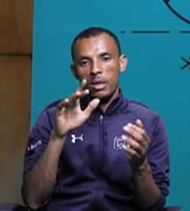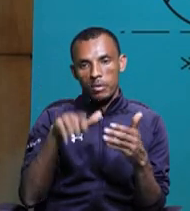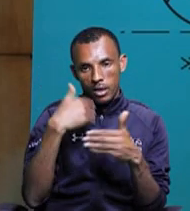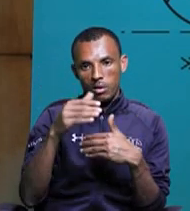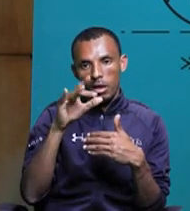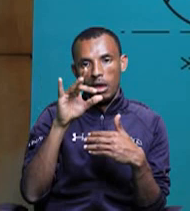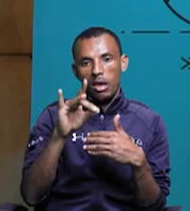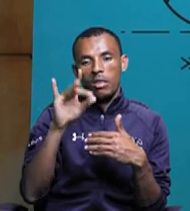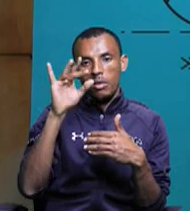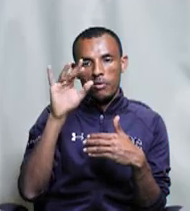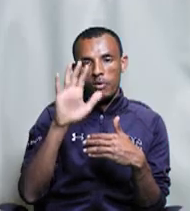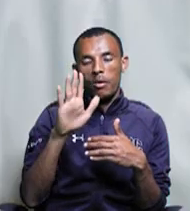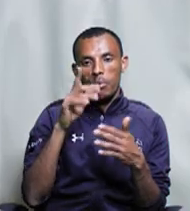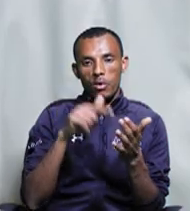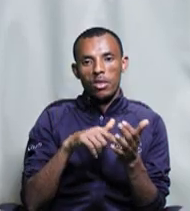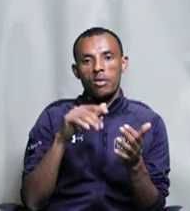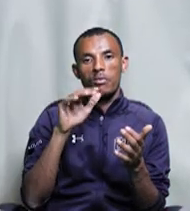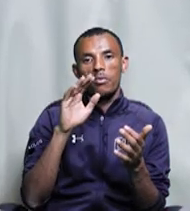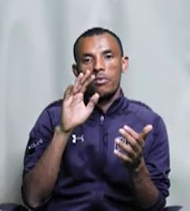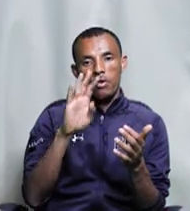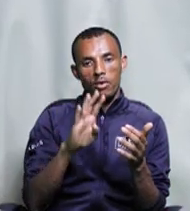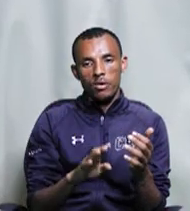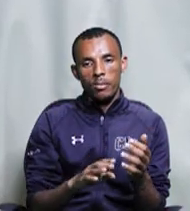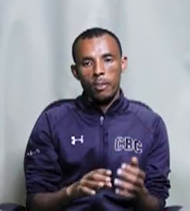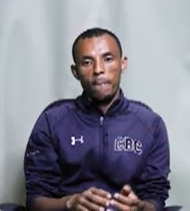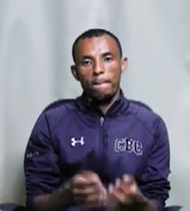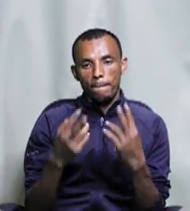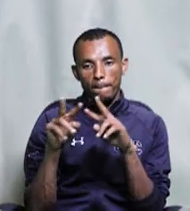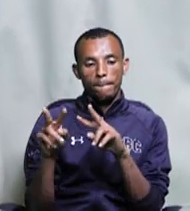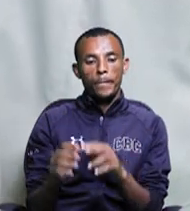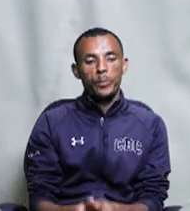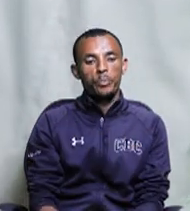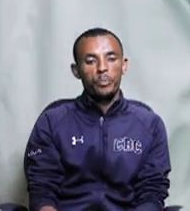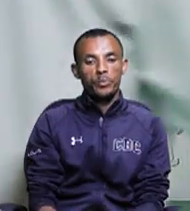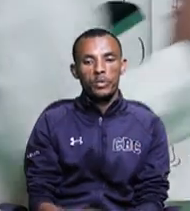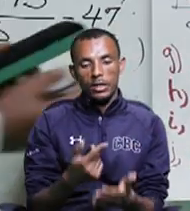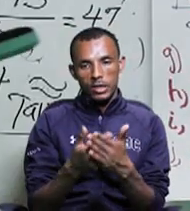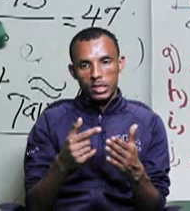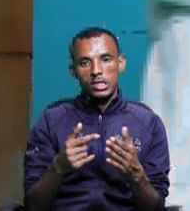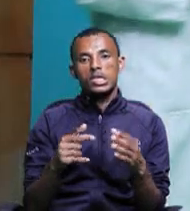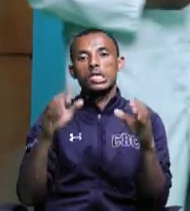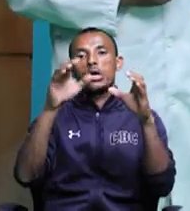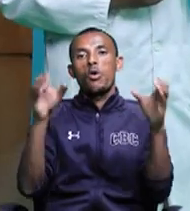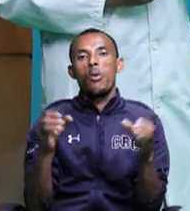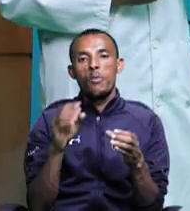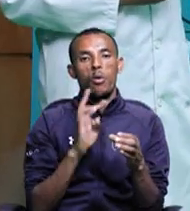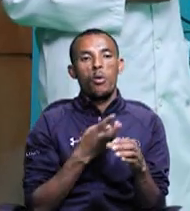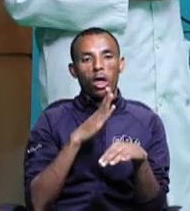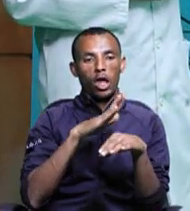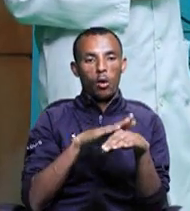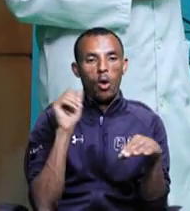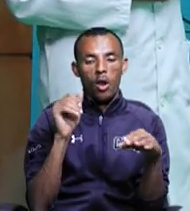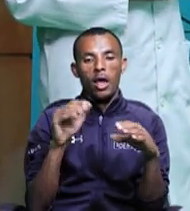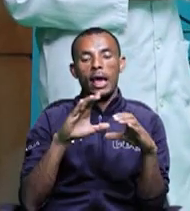plus 94, 179, divided by 2 will have 89.5. This column, we call it